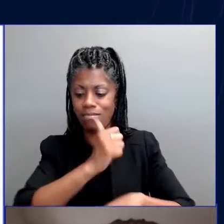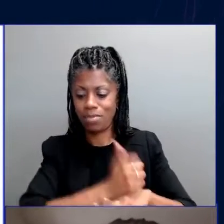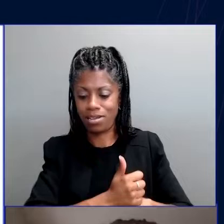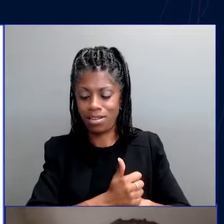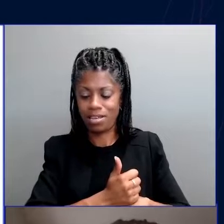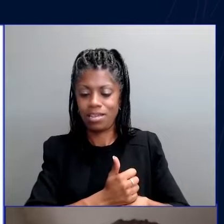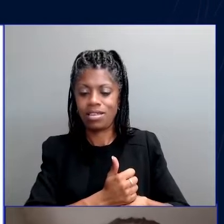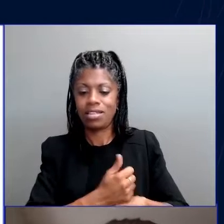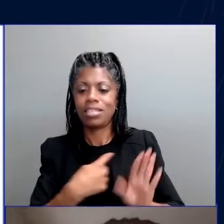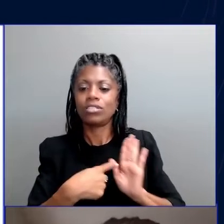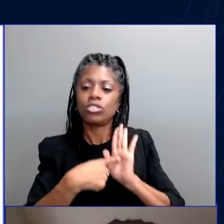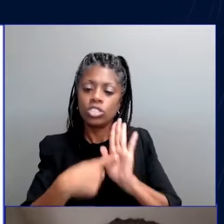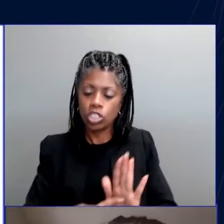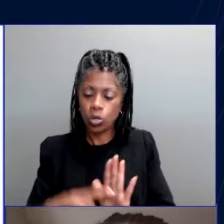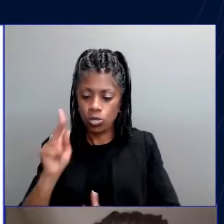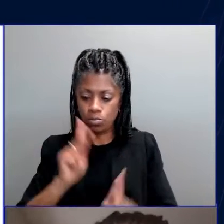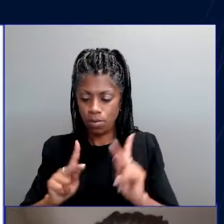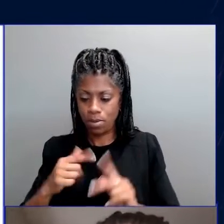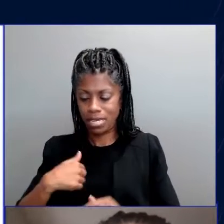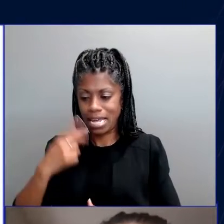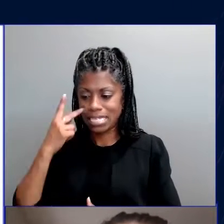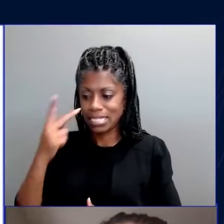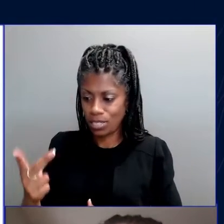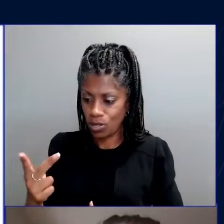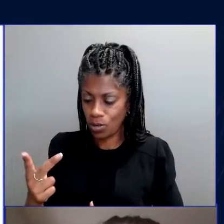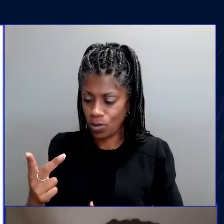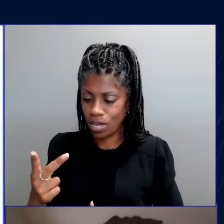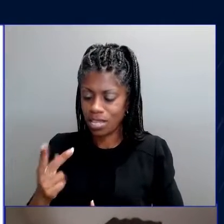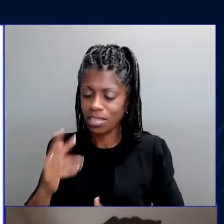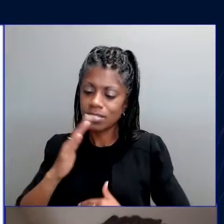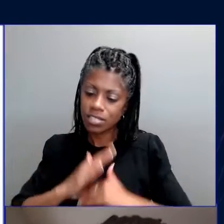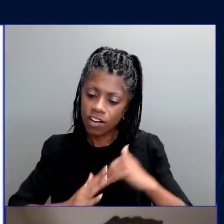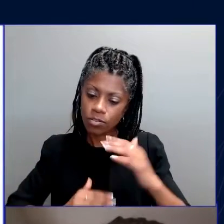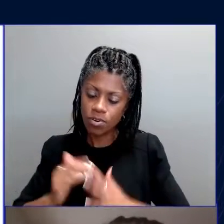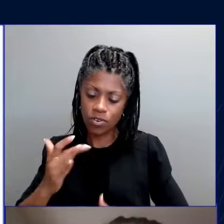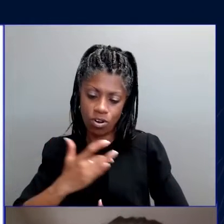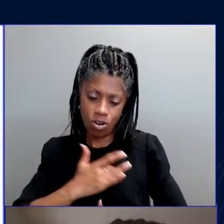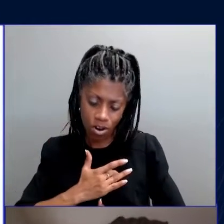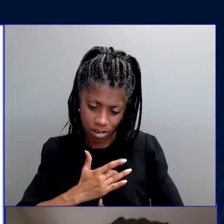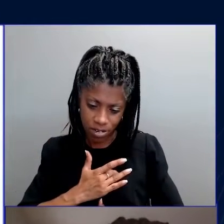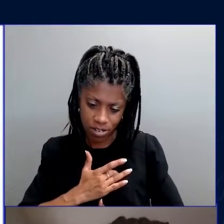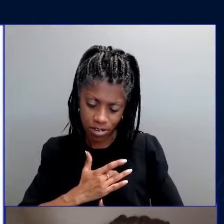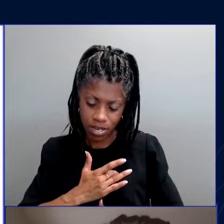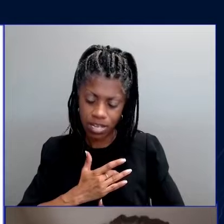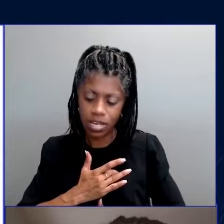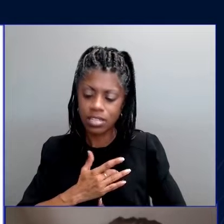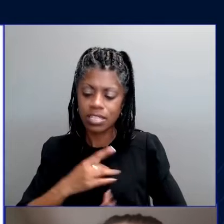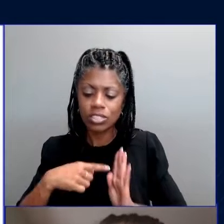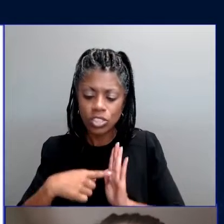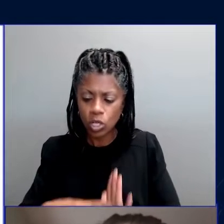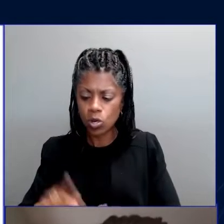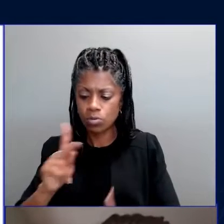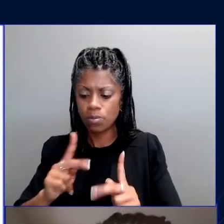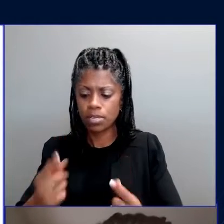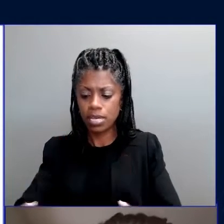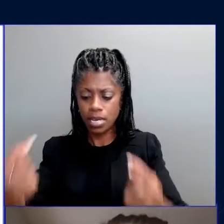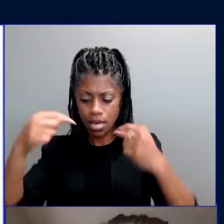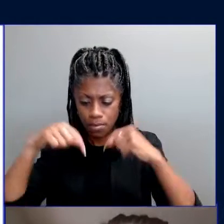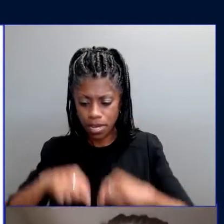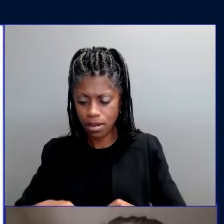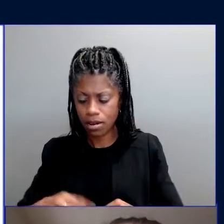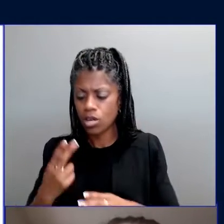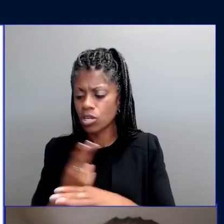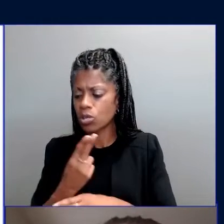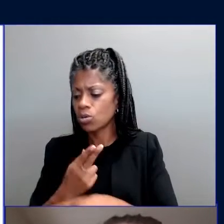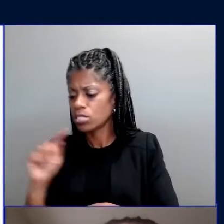the way that is most comfortable to your heart. You can breathe here. You can rest here. You can use the bathroom here.